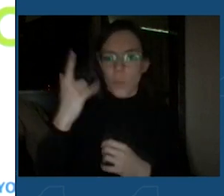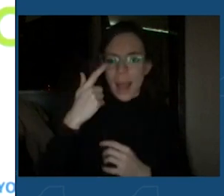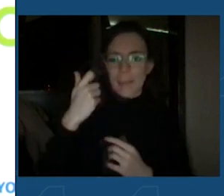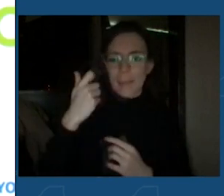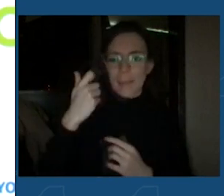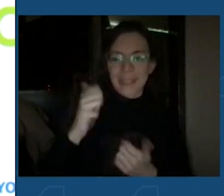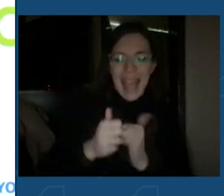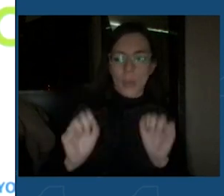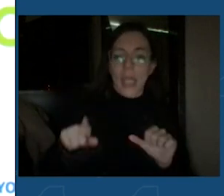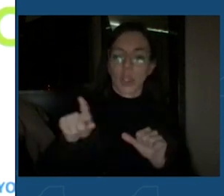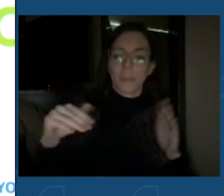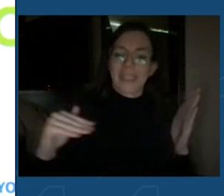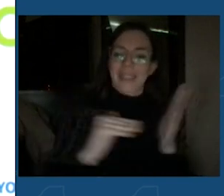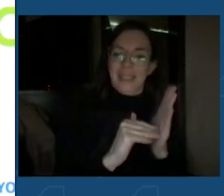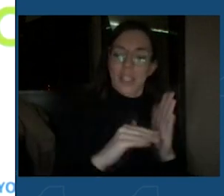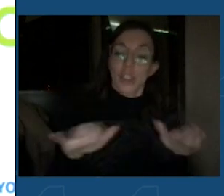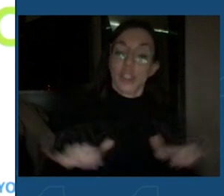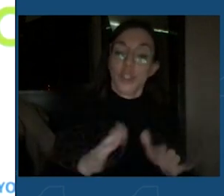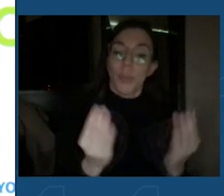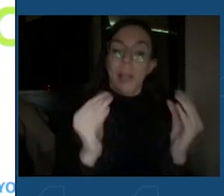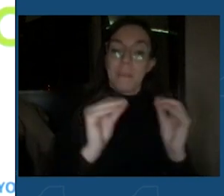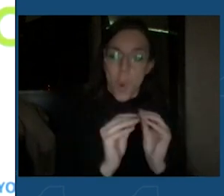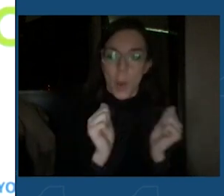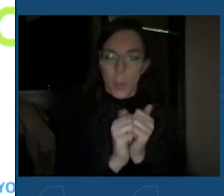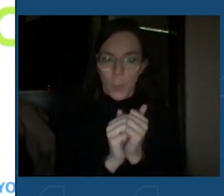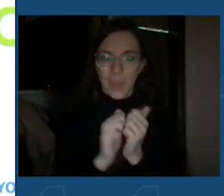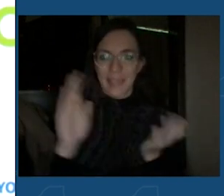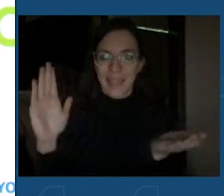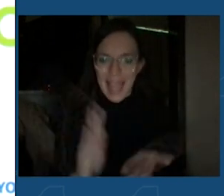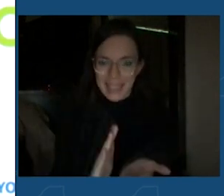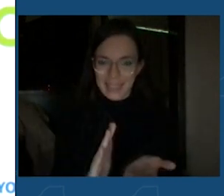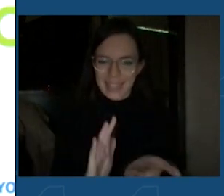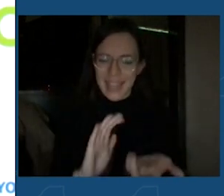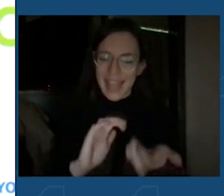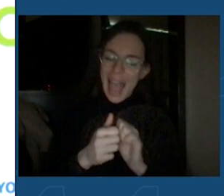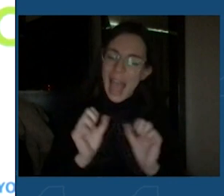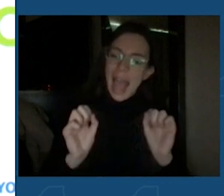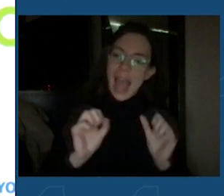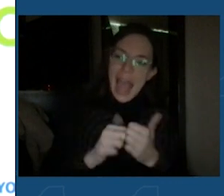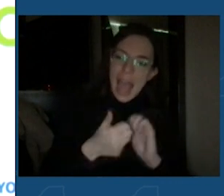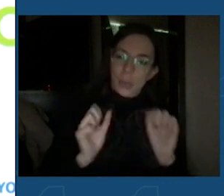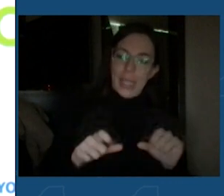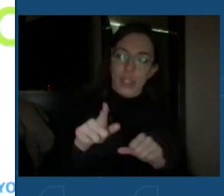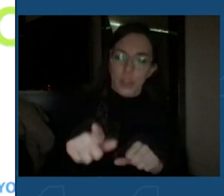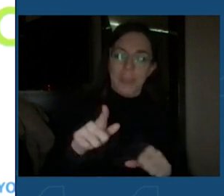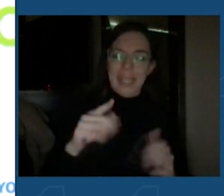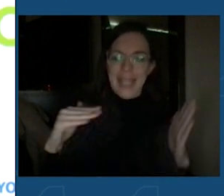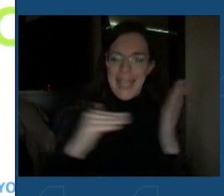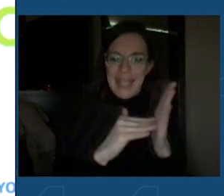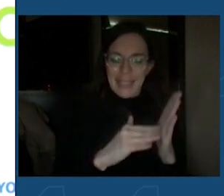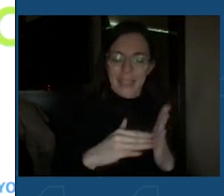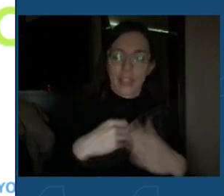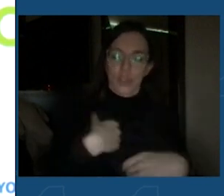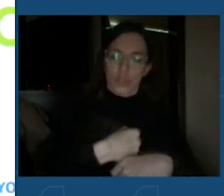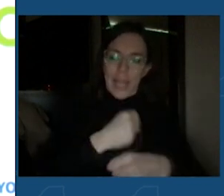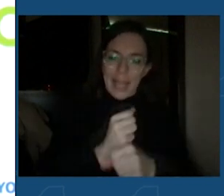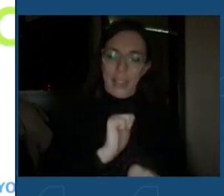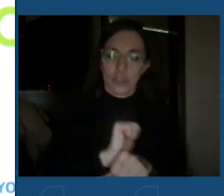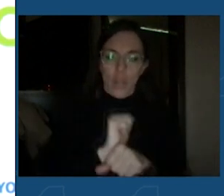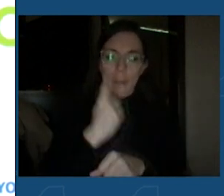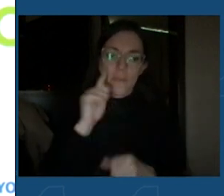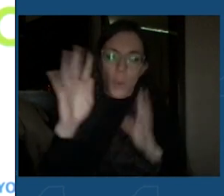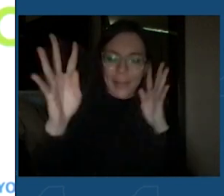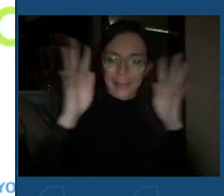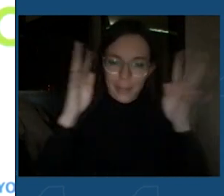doing more with less? How can you be against creating jobs for innovative companies